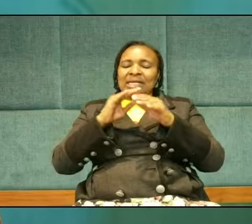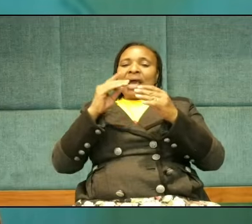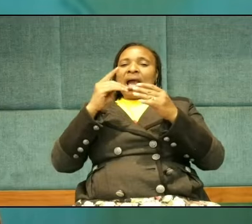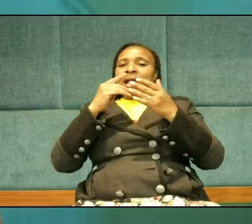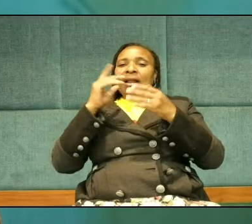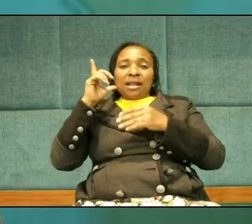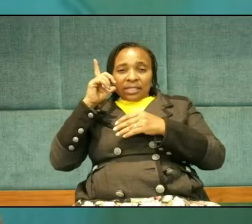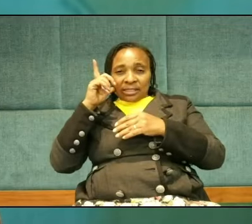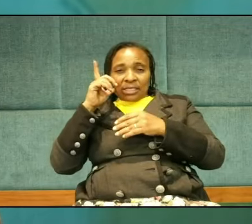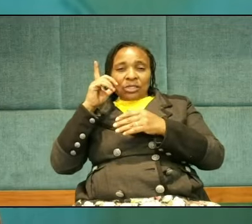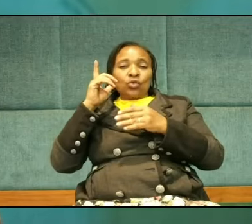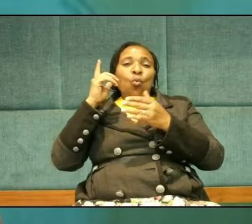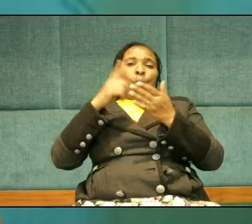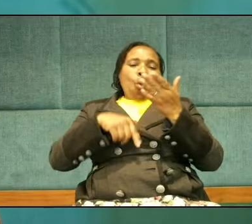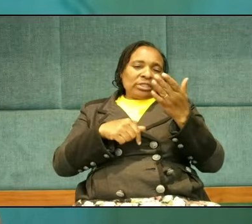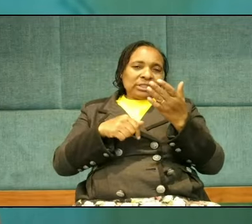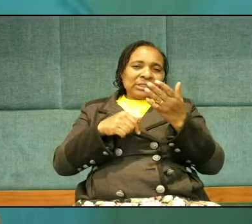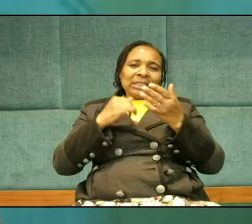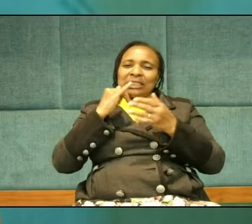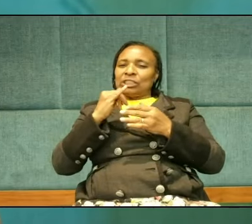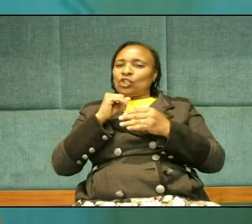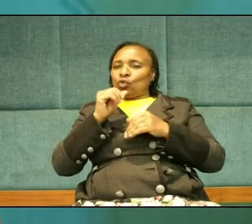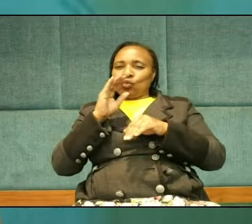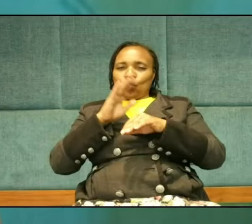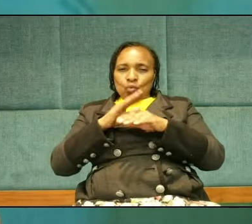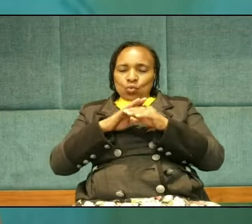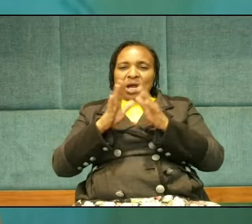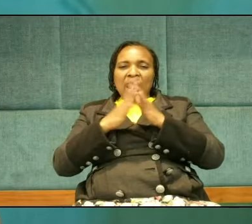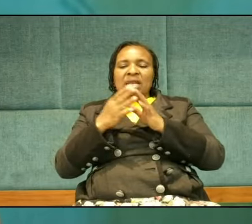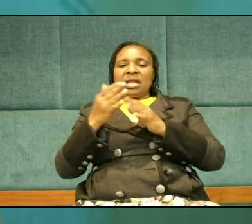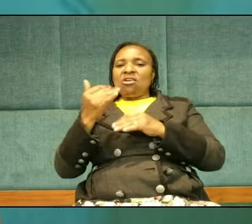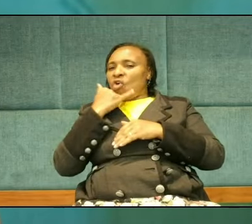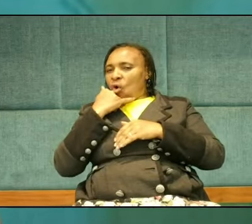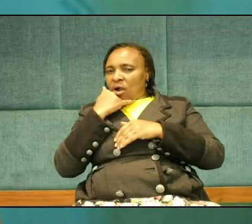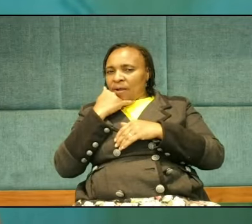is evil." Okay, I think I'm really going to